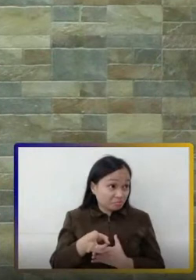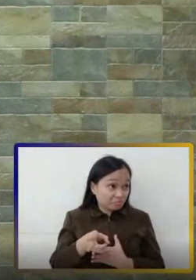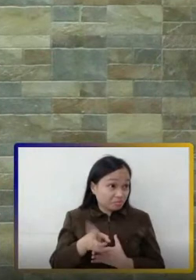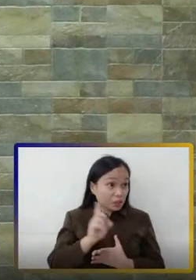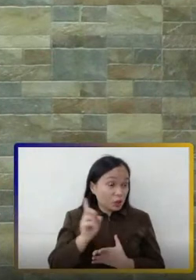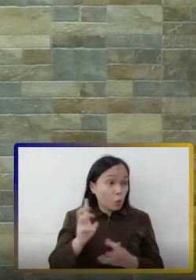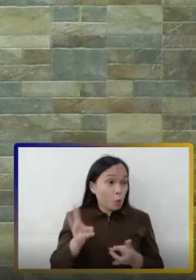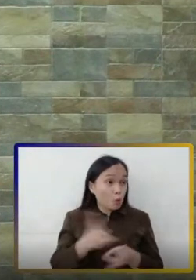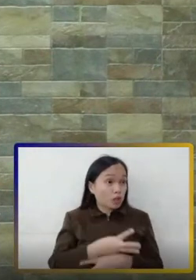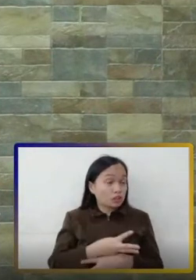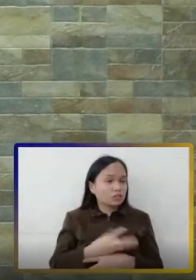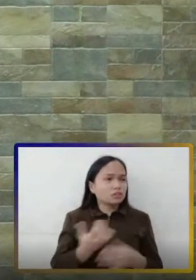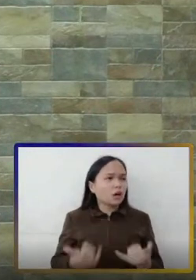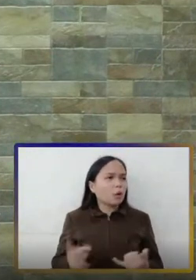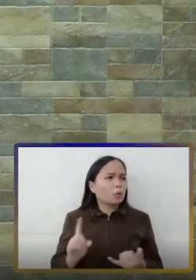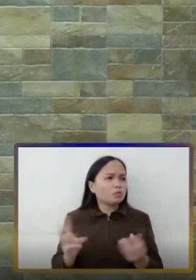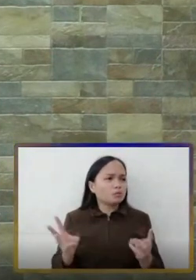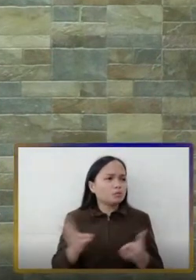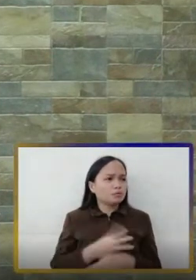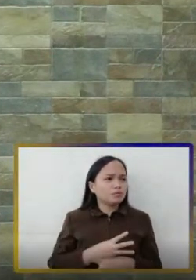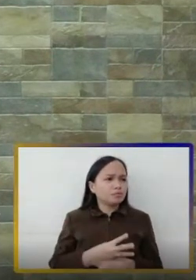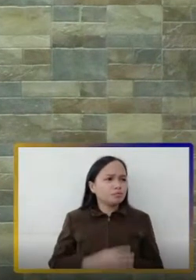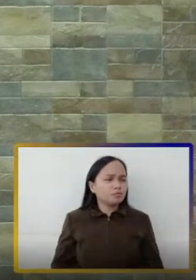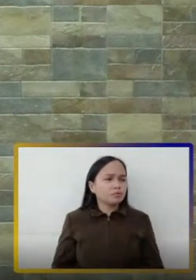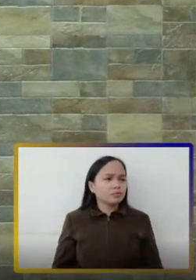And the worst of all is that